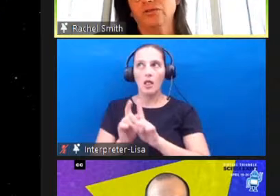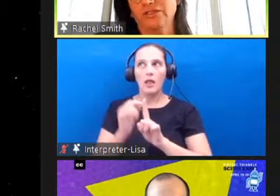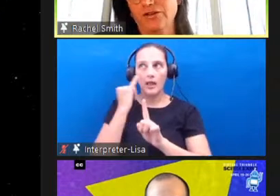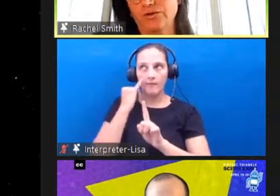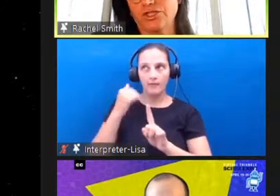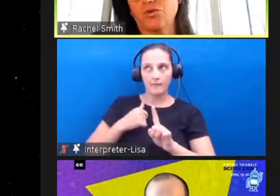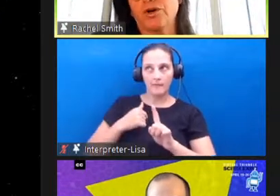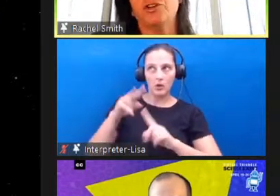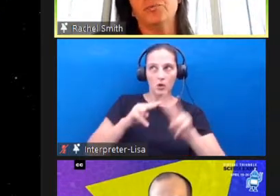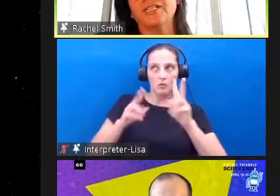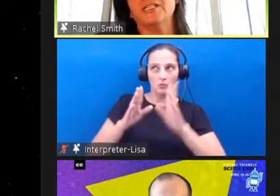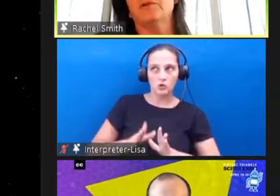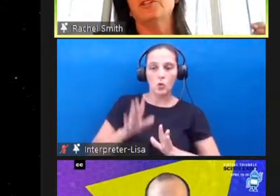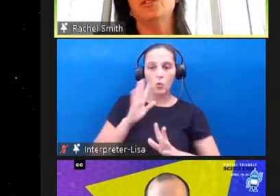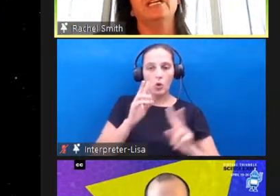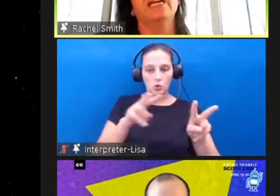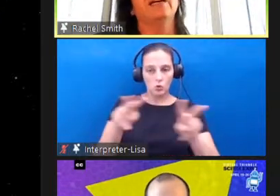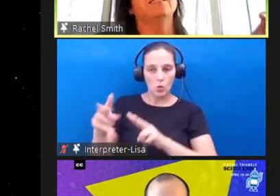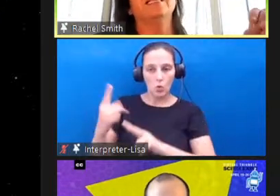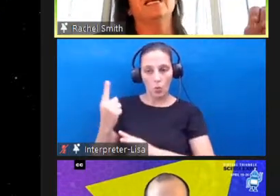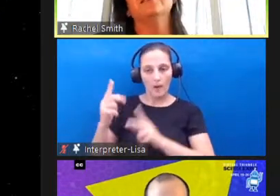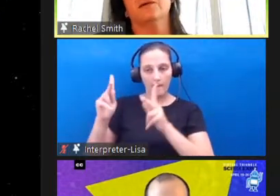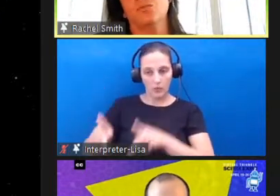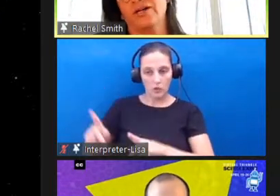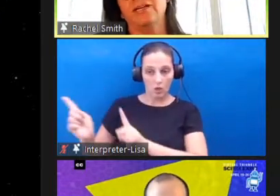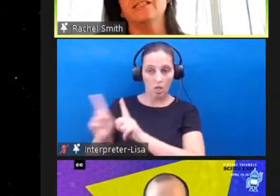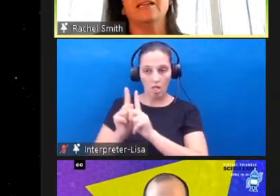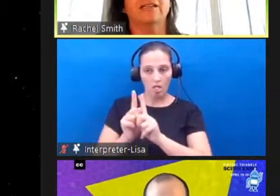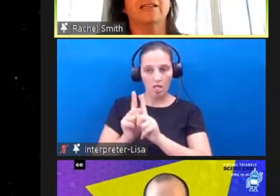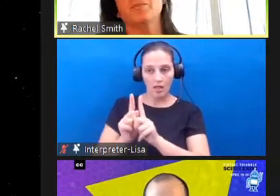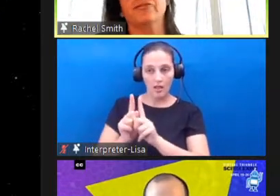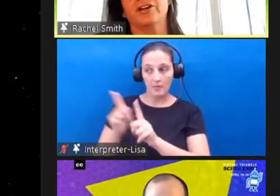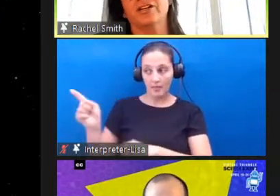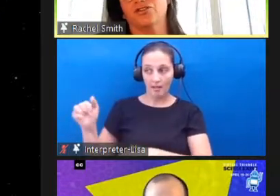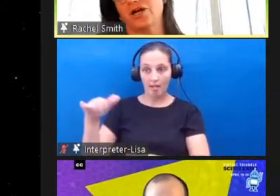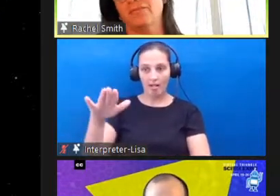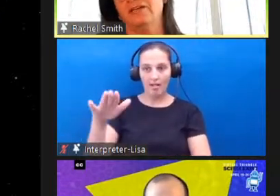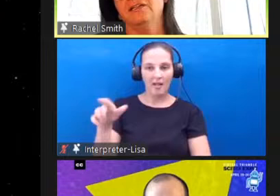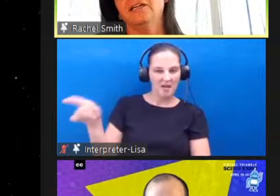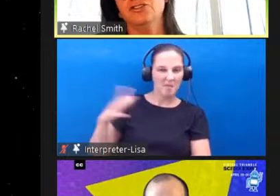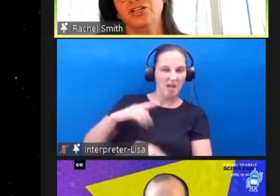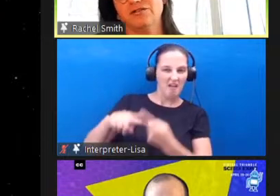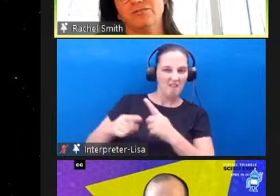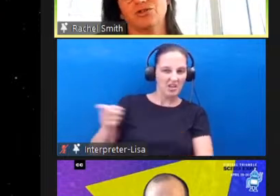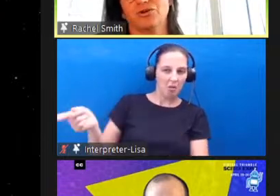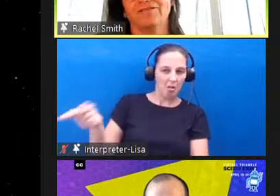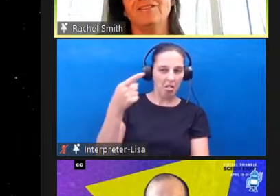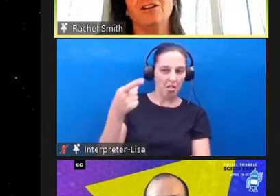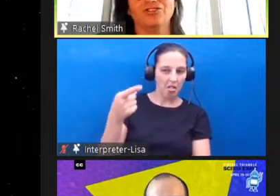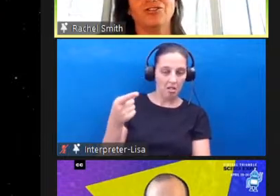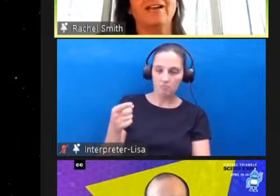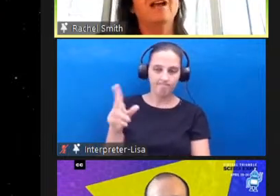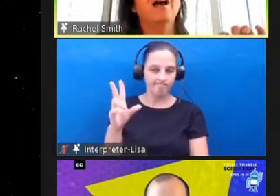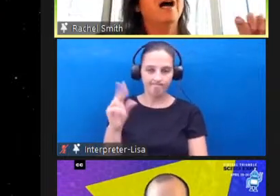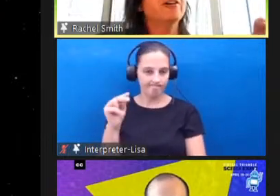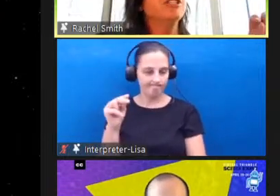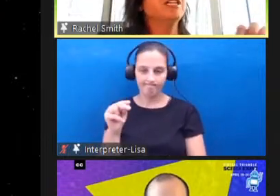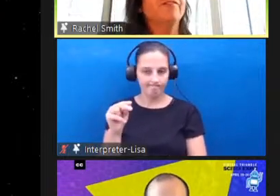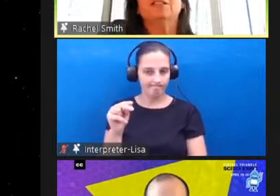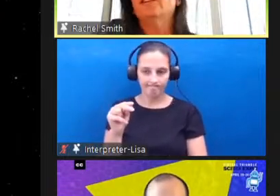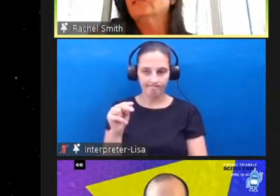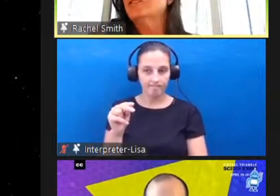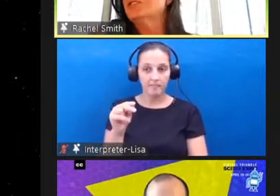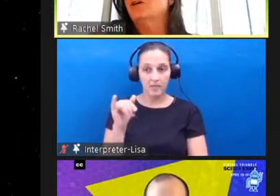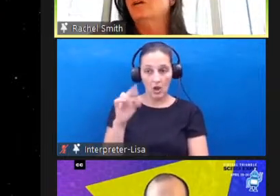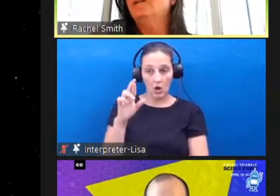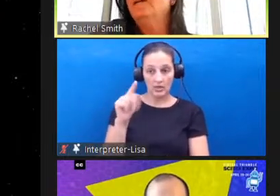they will give you a tour. You can bring someone, but you can't send someone and say, like, these are my friends, they're coming. Could you give them a tour? They don't do that. IRTF